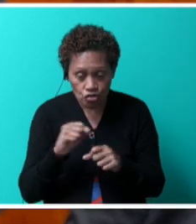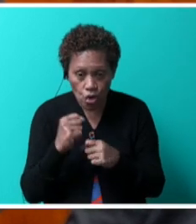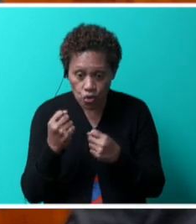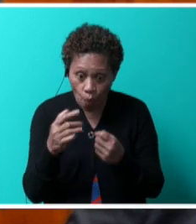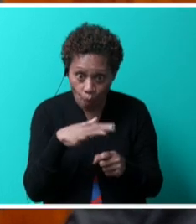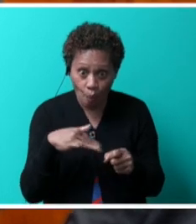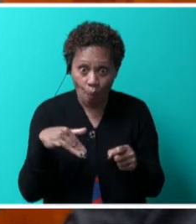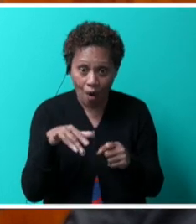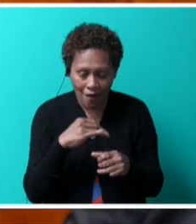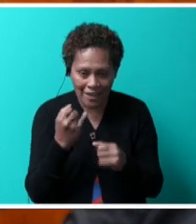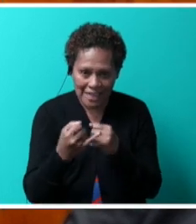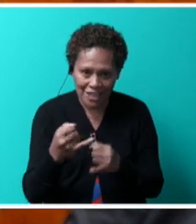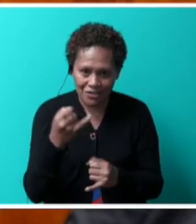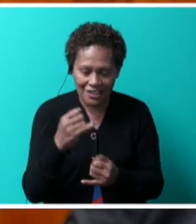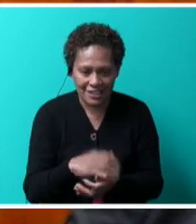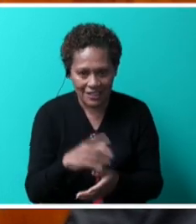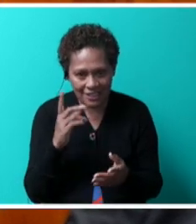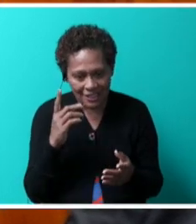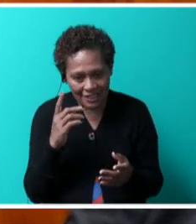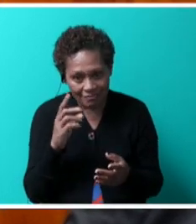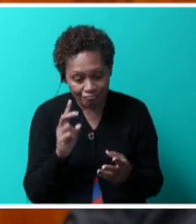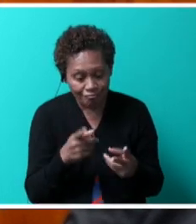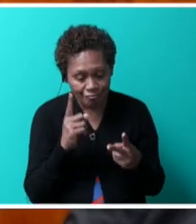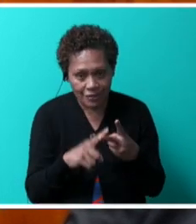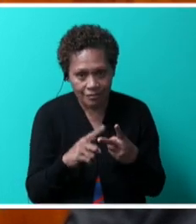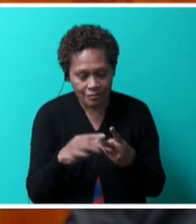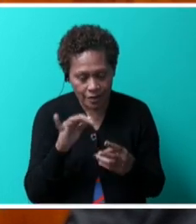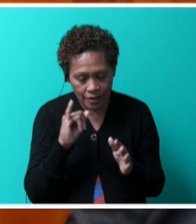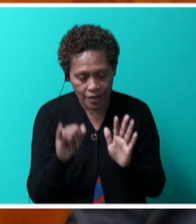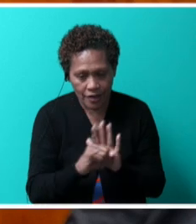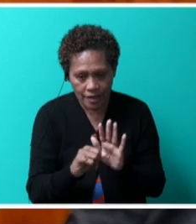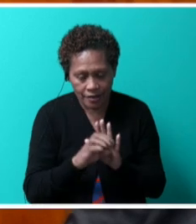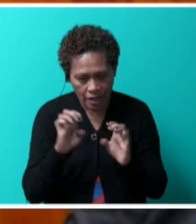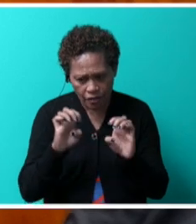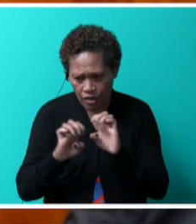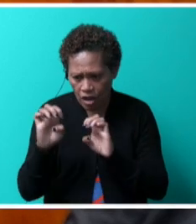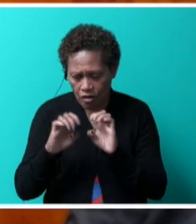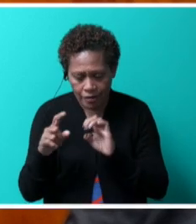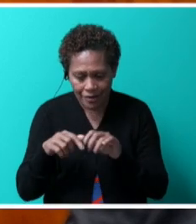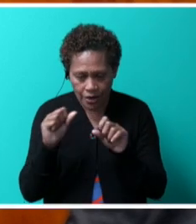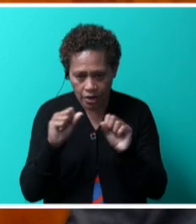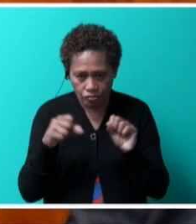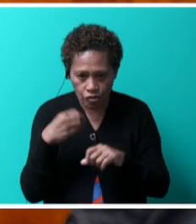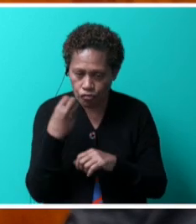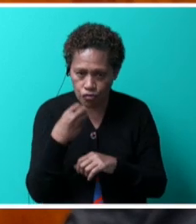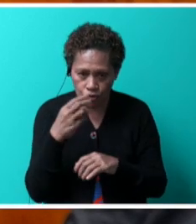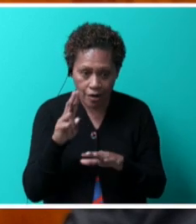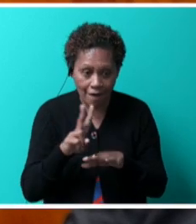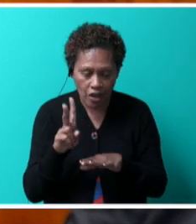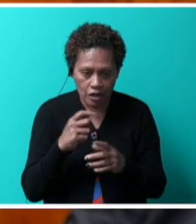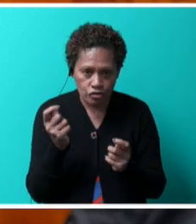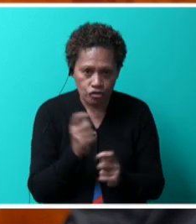industry. Second, it will identify and evaluate alternative agri-food value chain